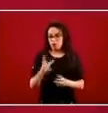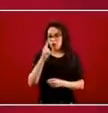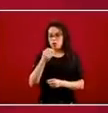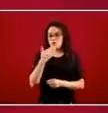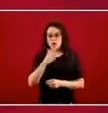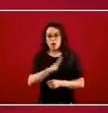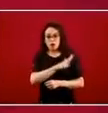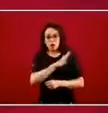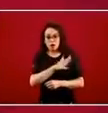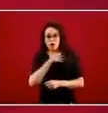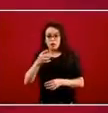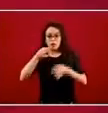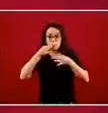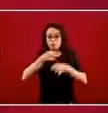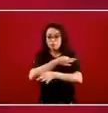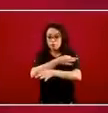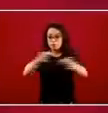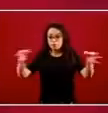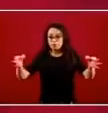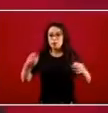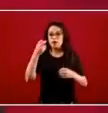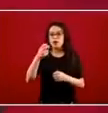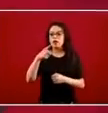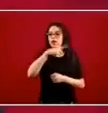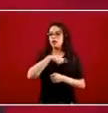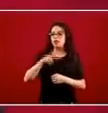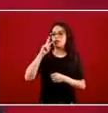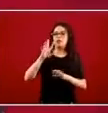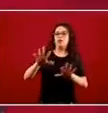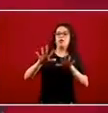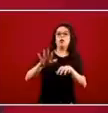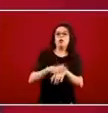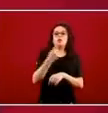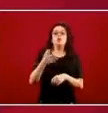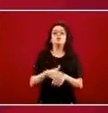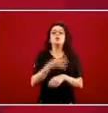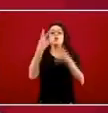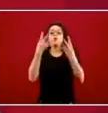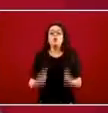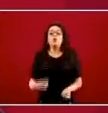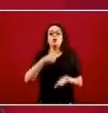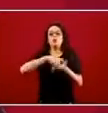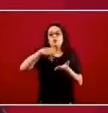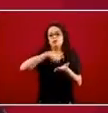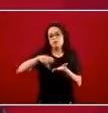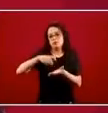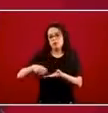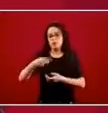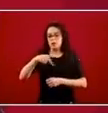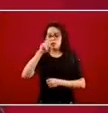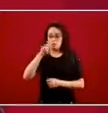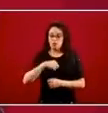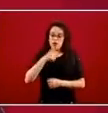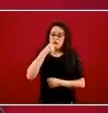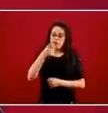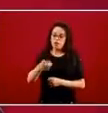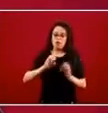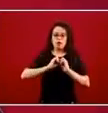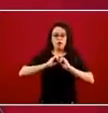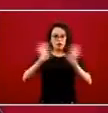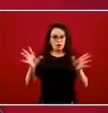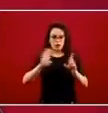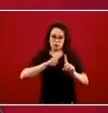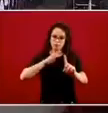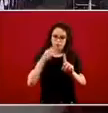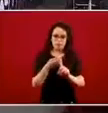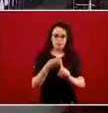and this is natural because when you're dealing with such high volumes, if it happens that you have a low quality